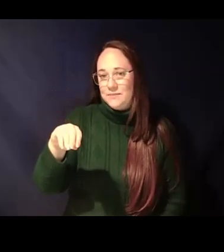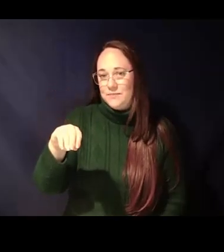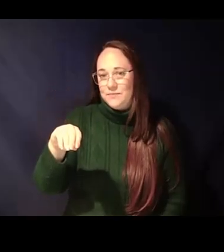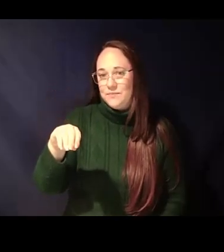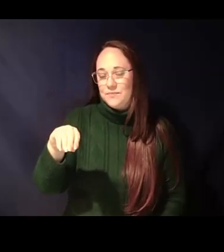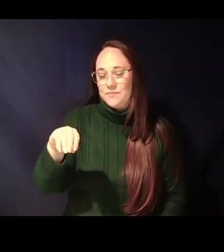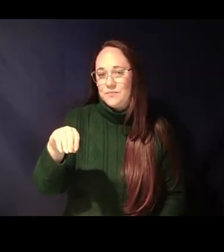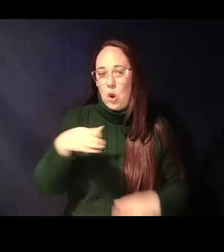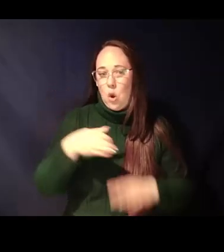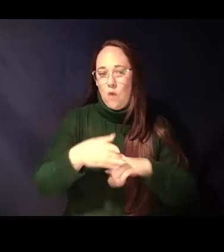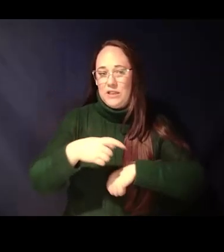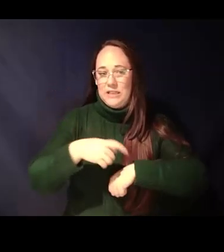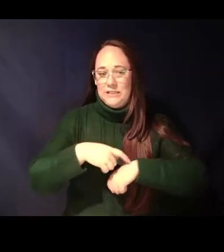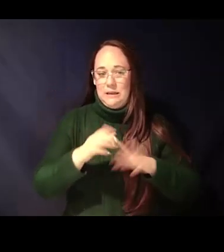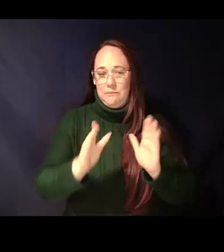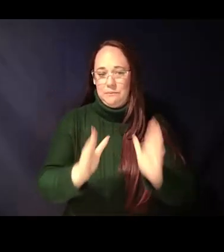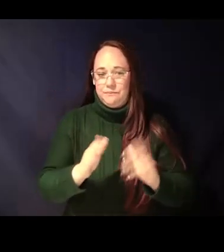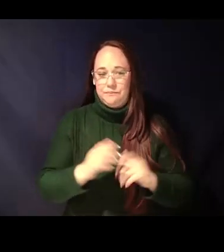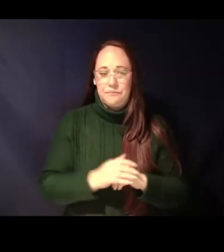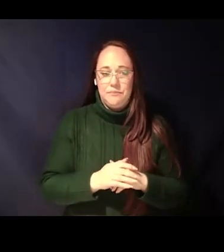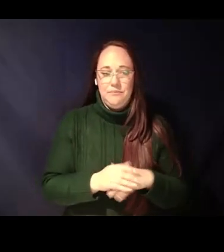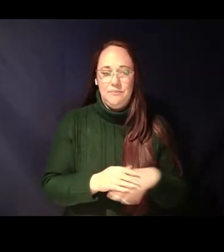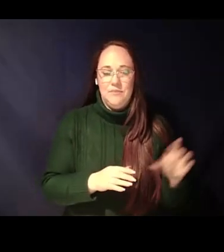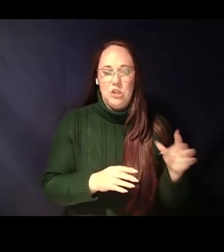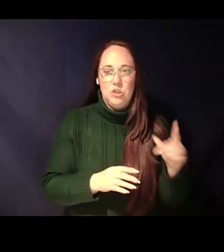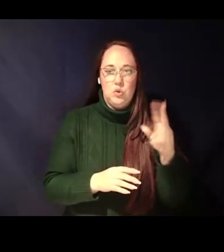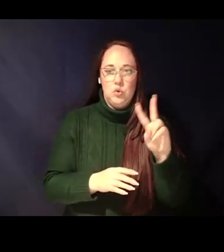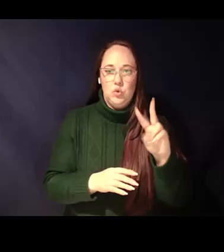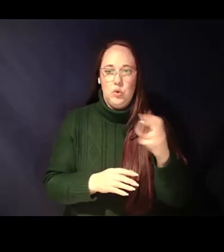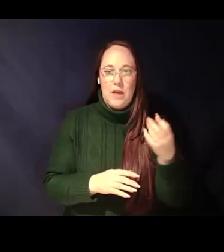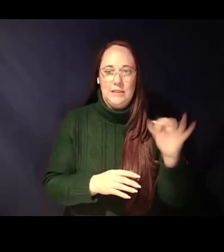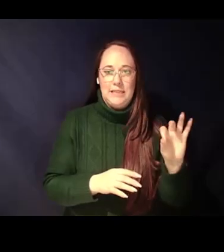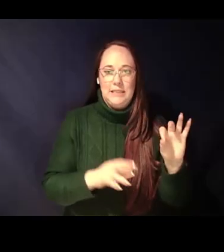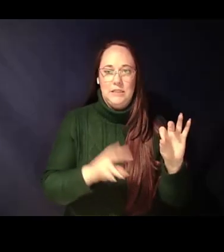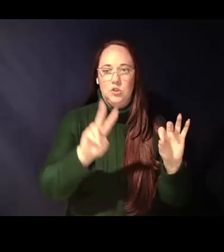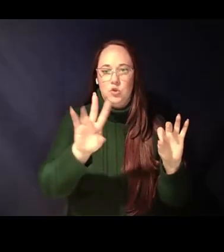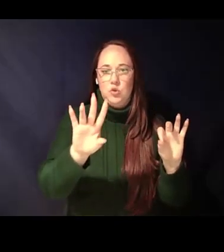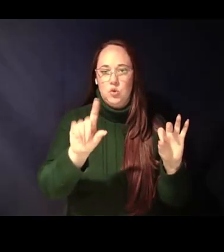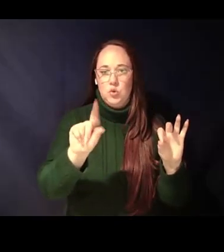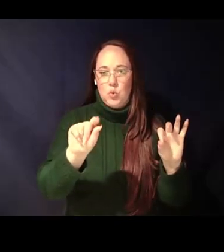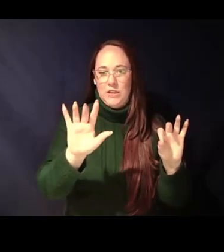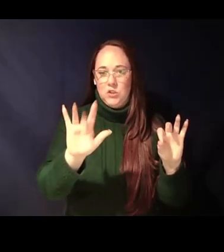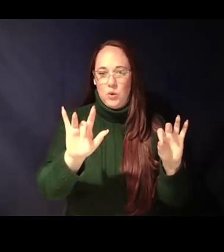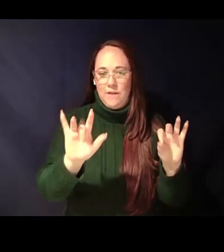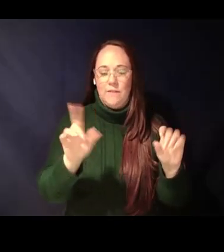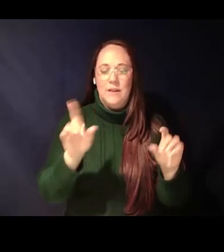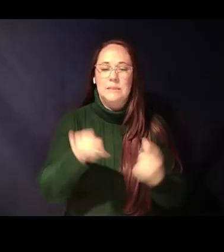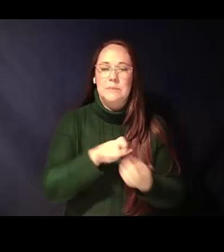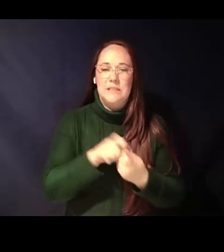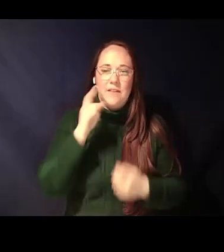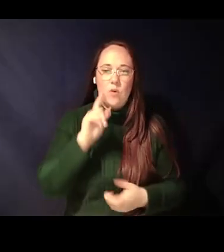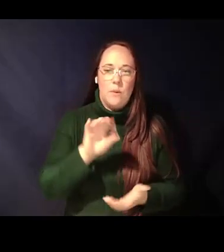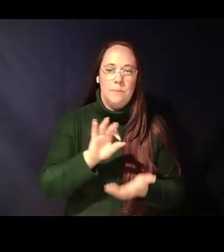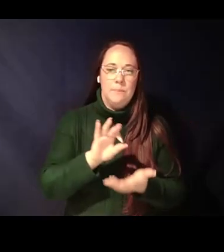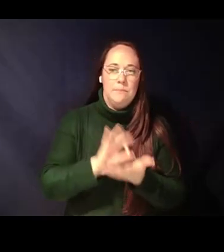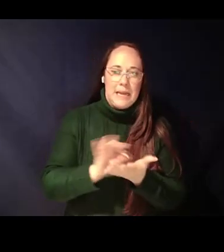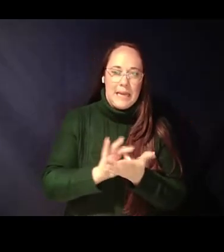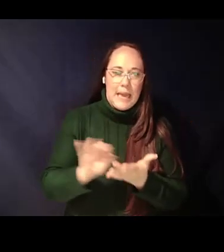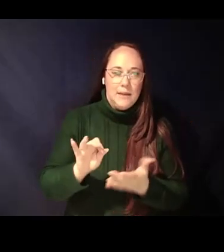this time period. And this is just to note spending on particularly Medicaid benefits. We're putting administrative costs aside.